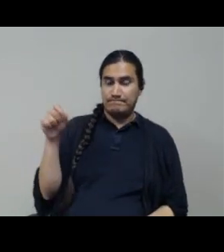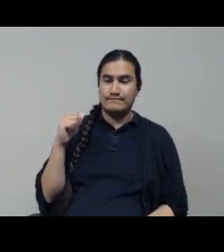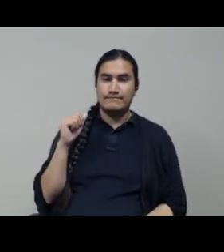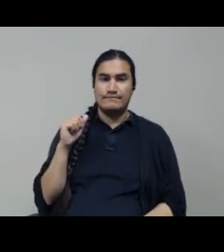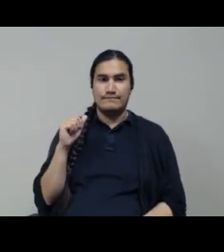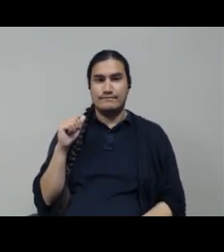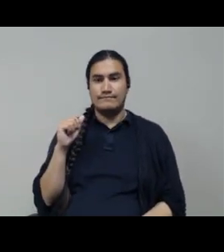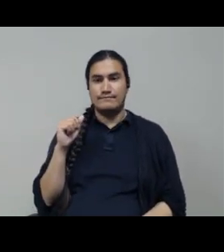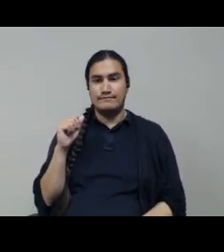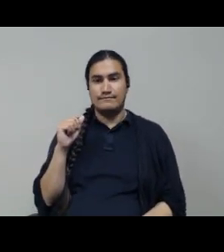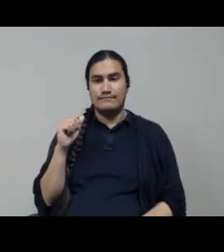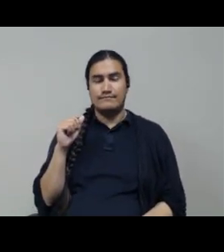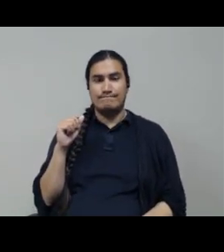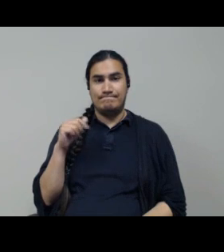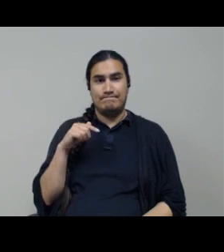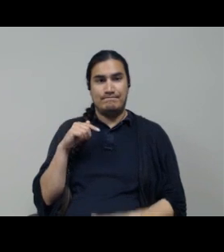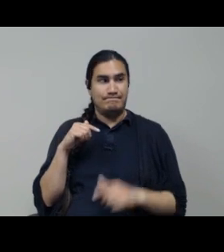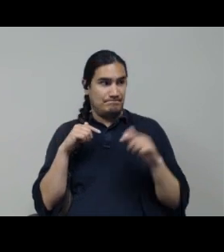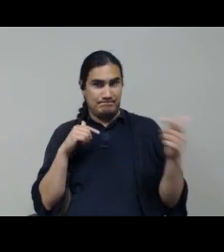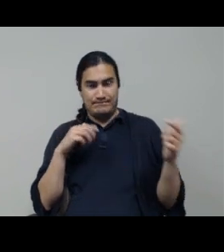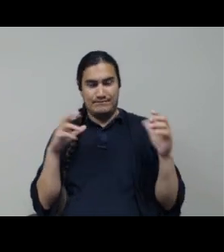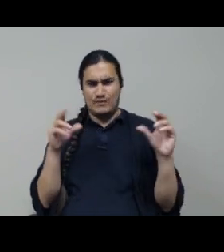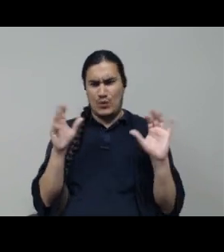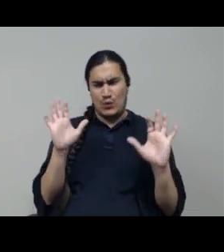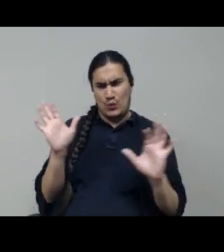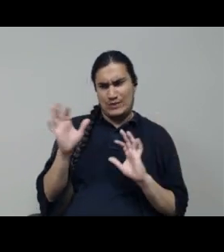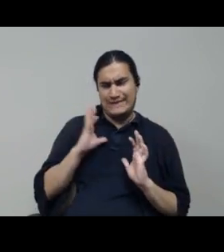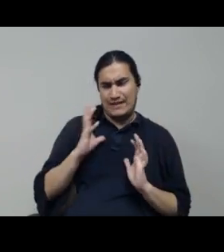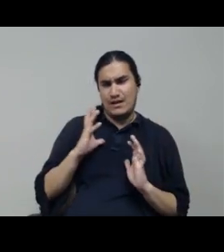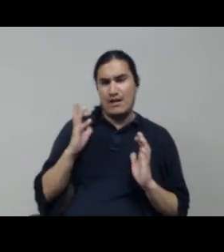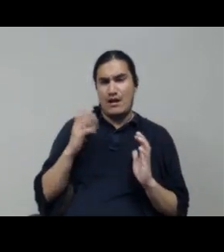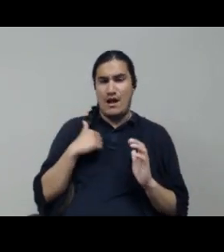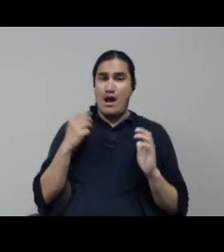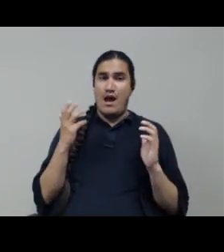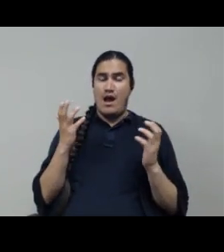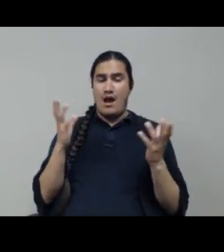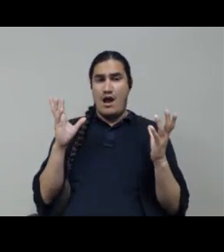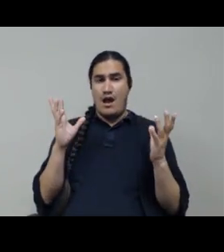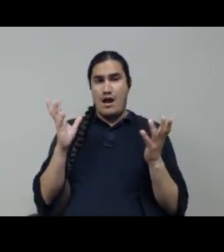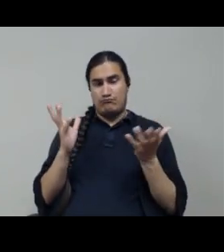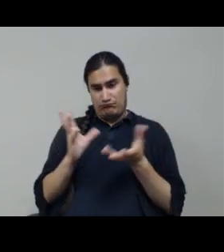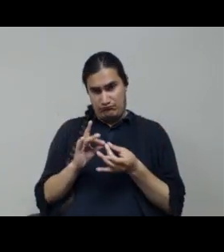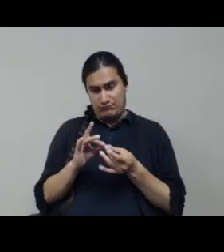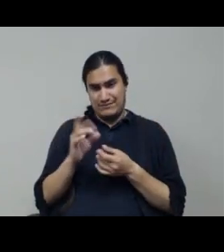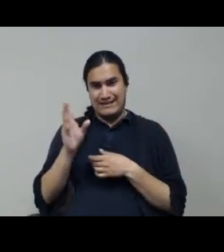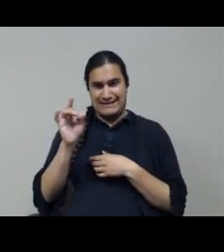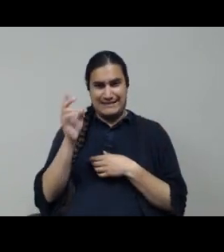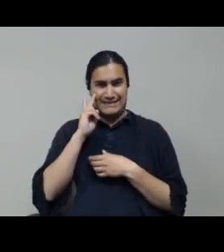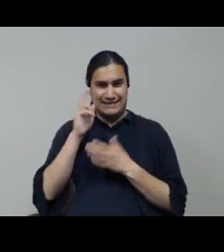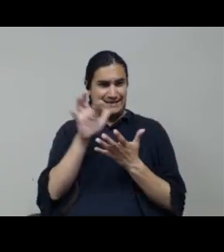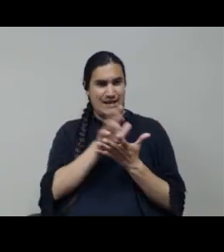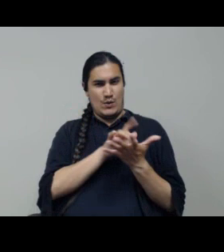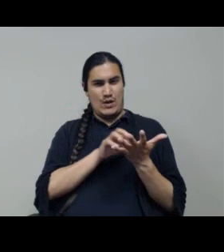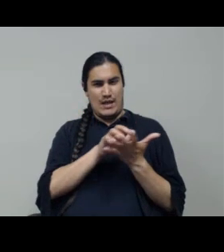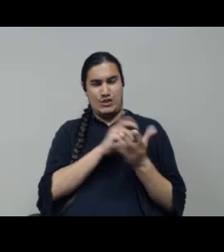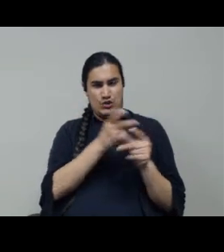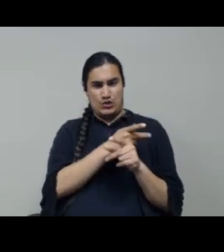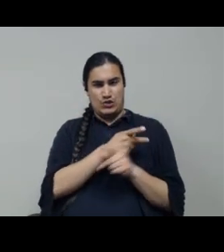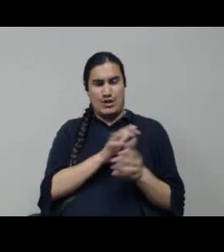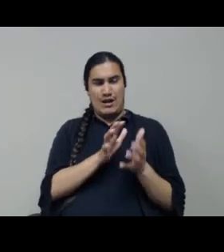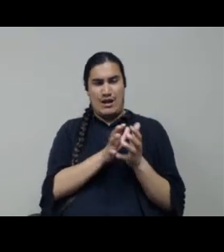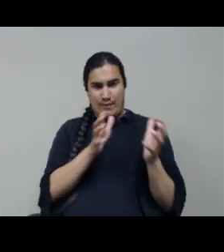Yeah, Madam right, Chair. it's on you now. No, it's not a big deal. I would say that I did see a calculation at how many